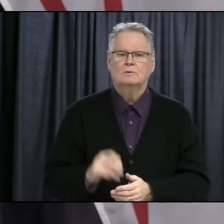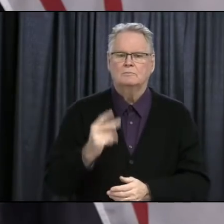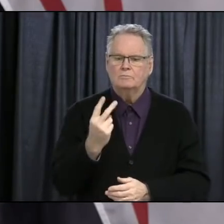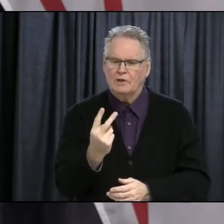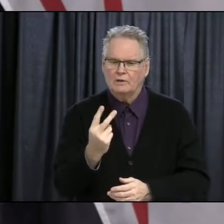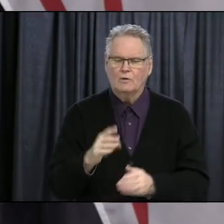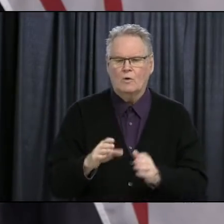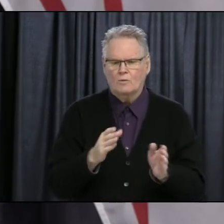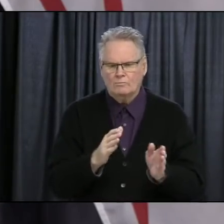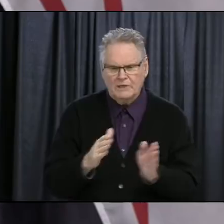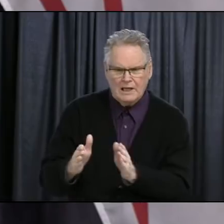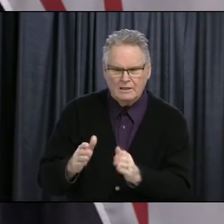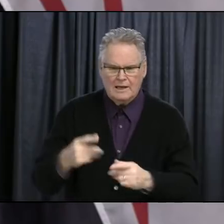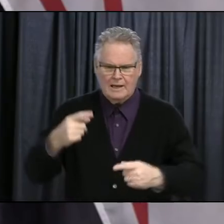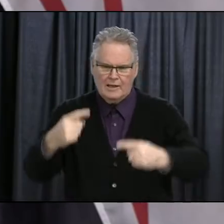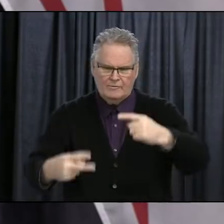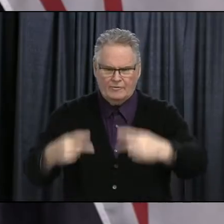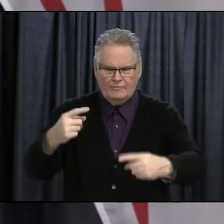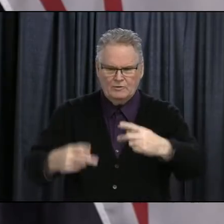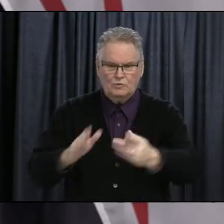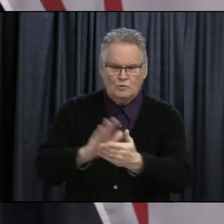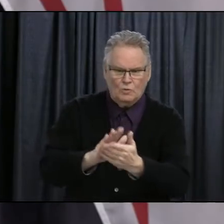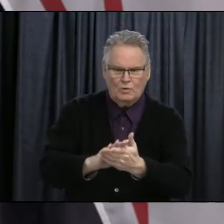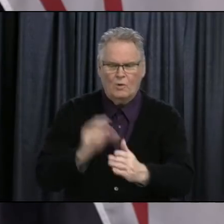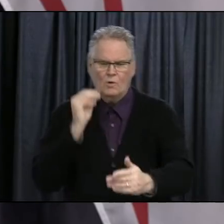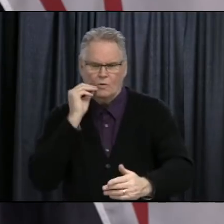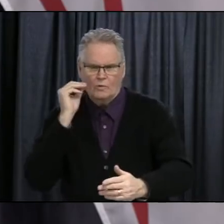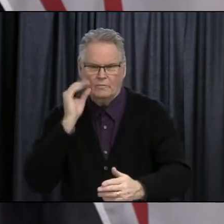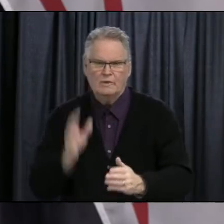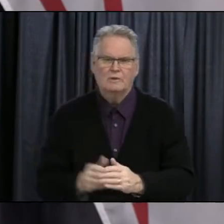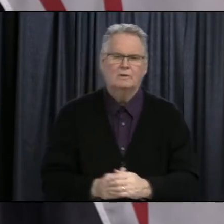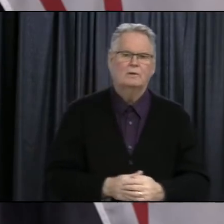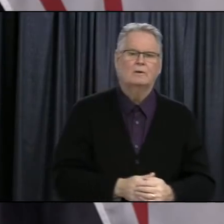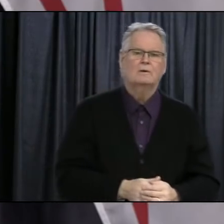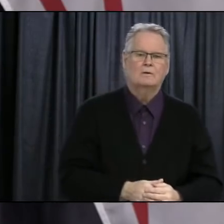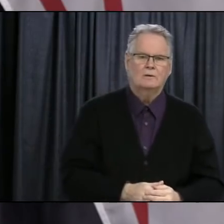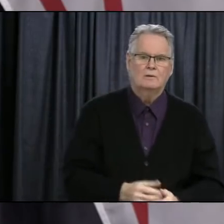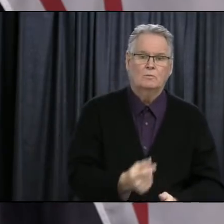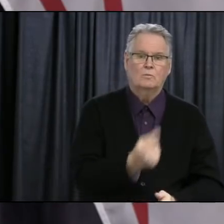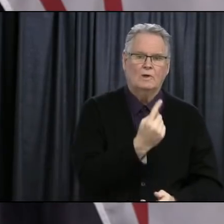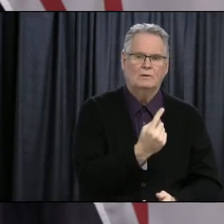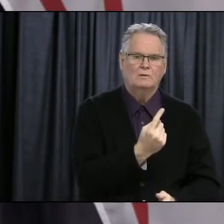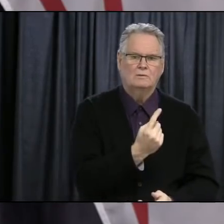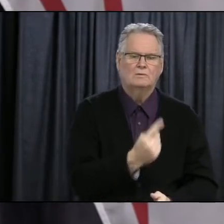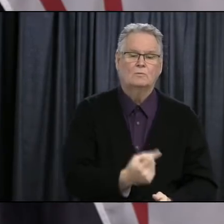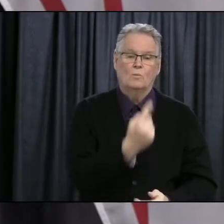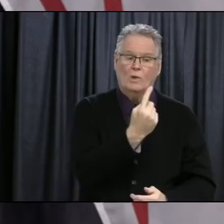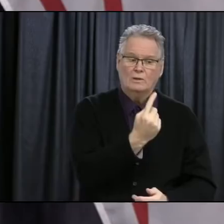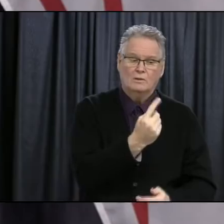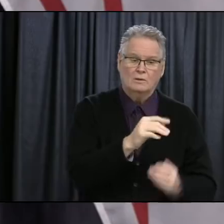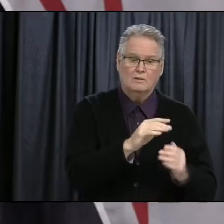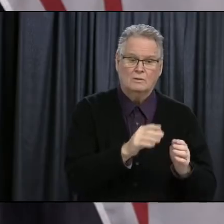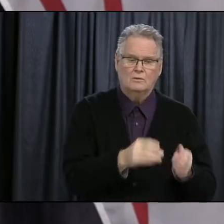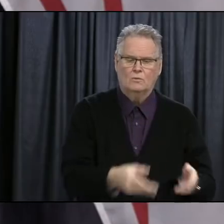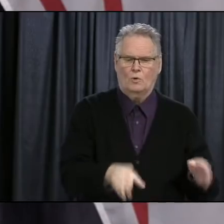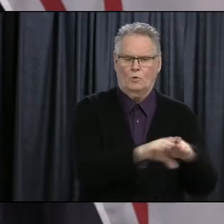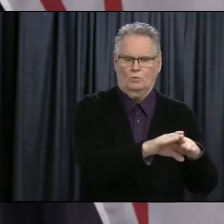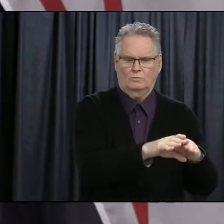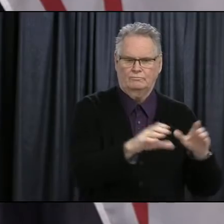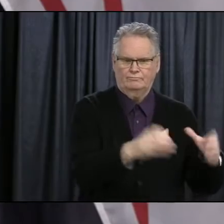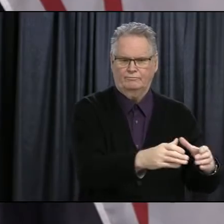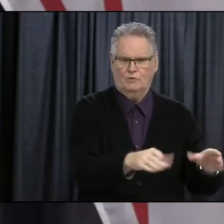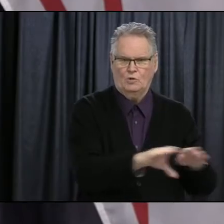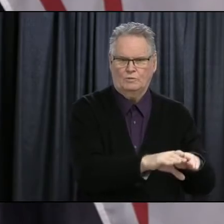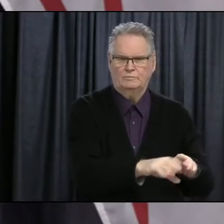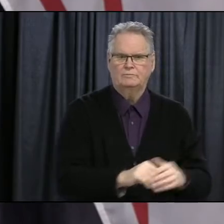before these students go in. If there are symptoms, obviously they would not be able to attend, same with the student assistants.